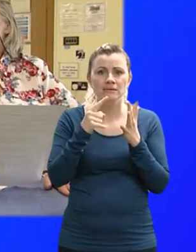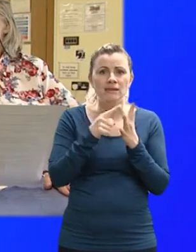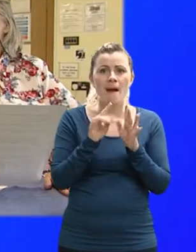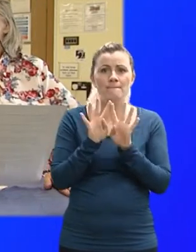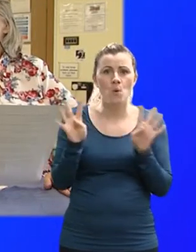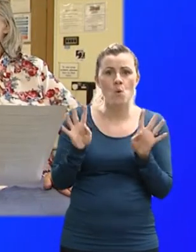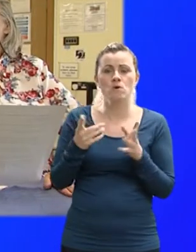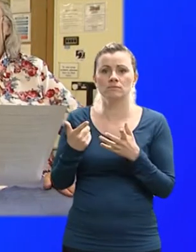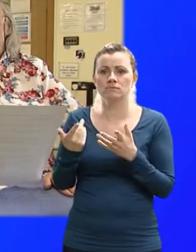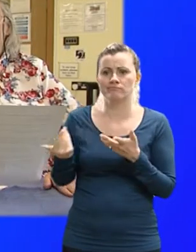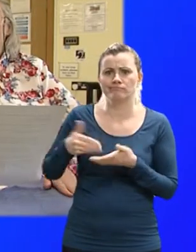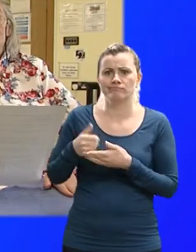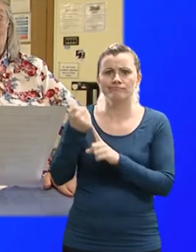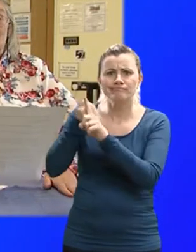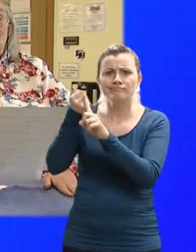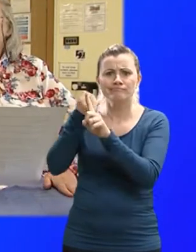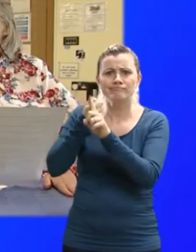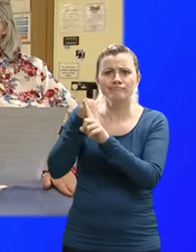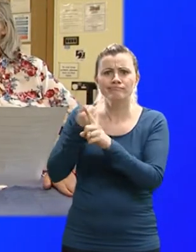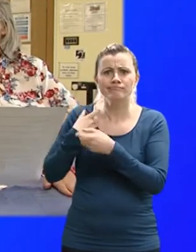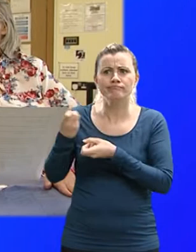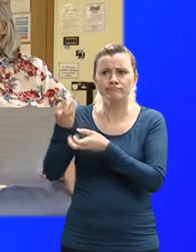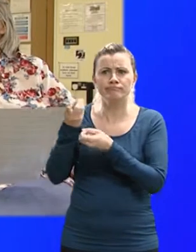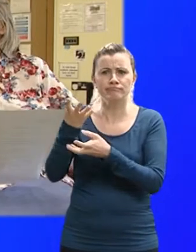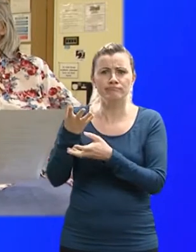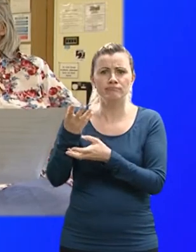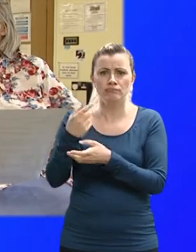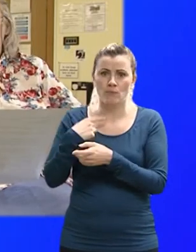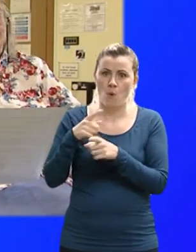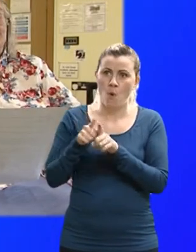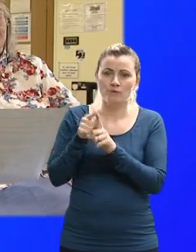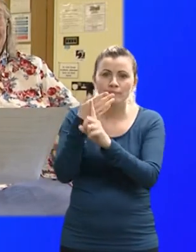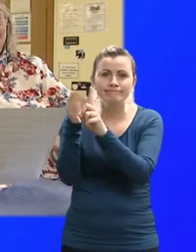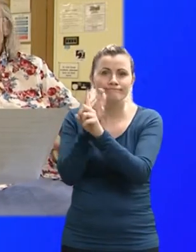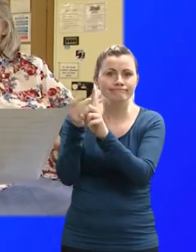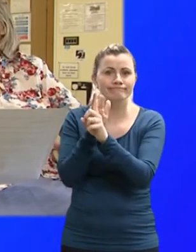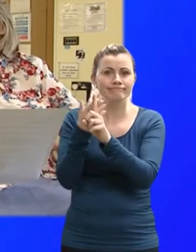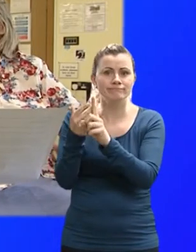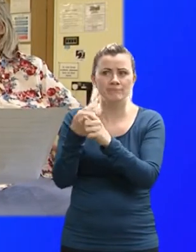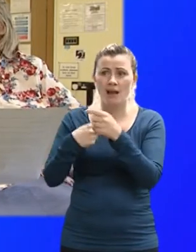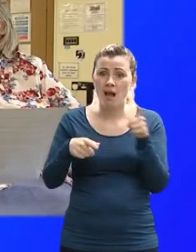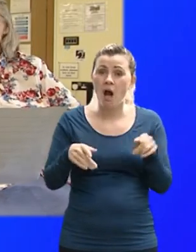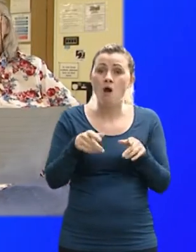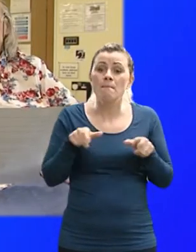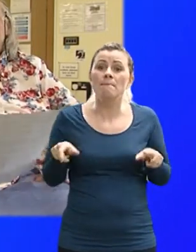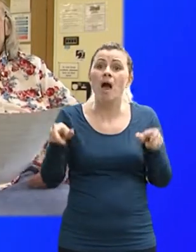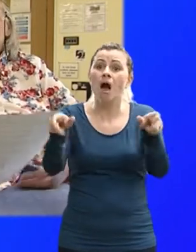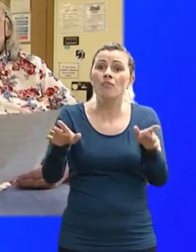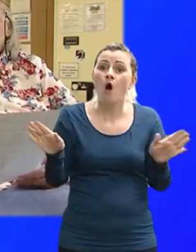As a representative of the reference group and PSI board, with the extra weight of their voice behind